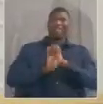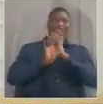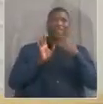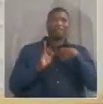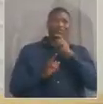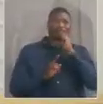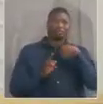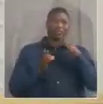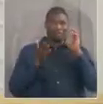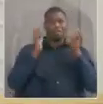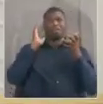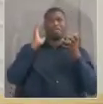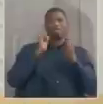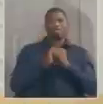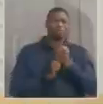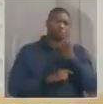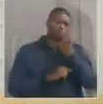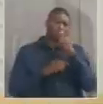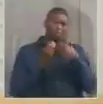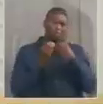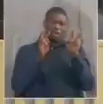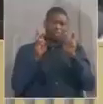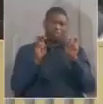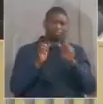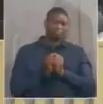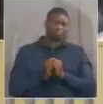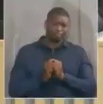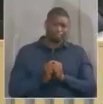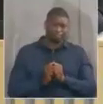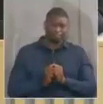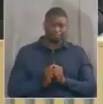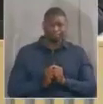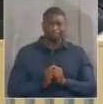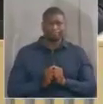I was. Sorry about that, General.